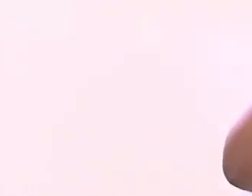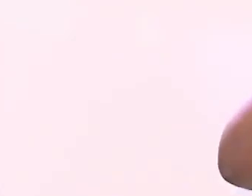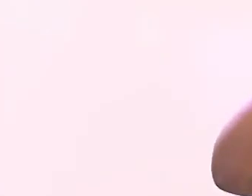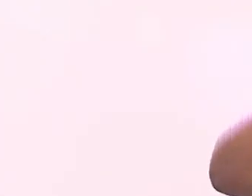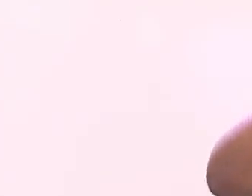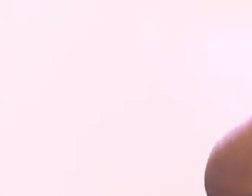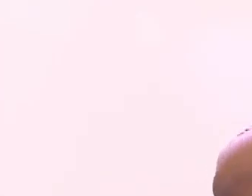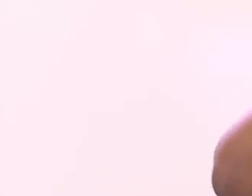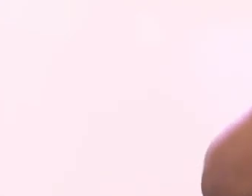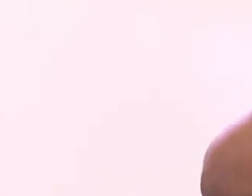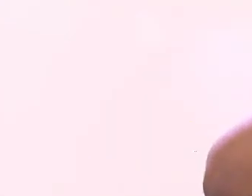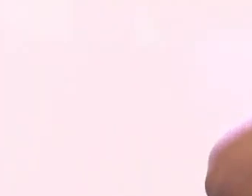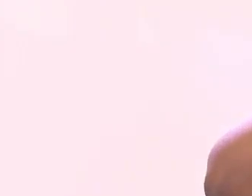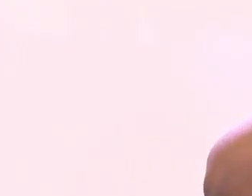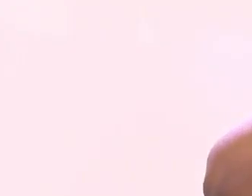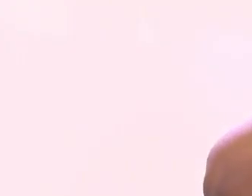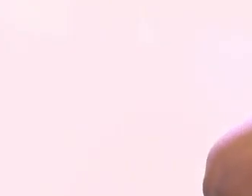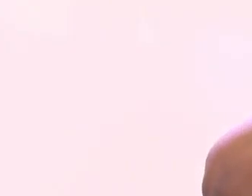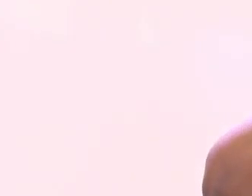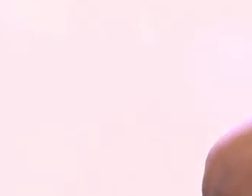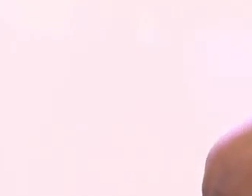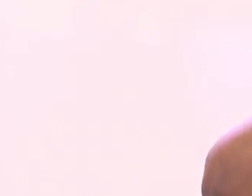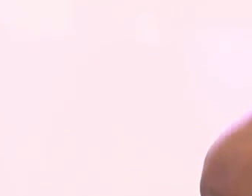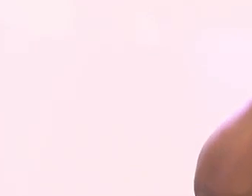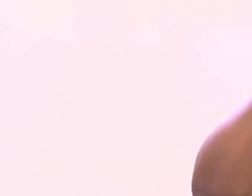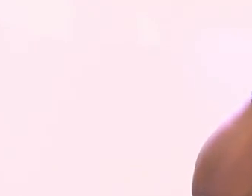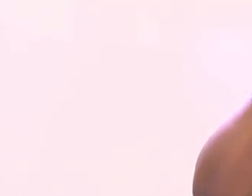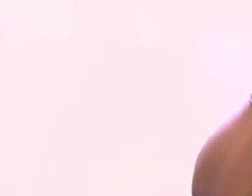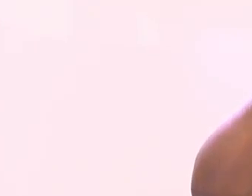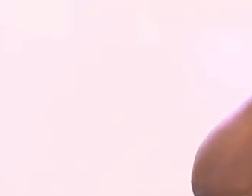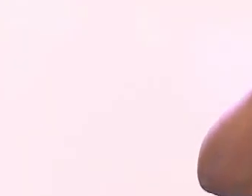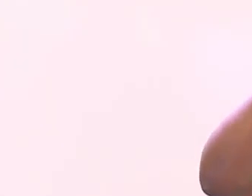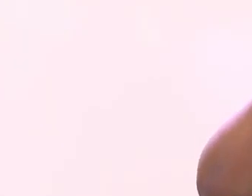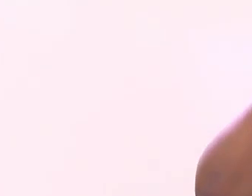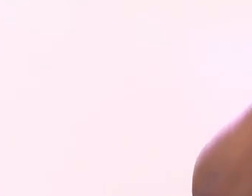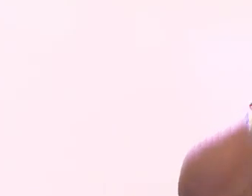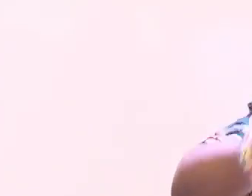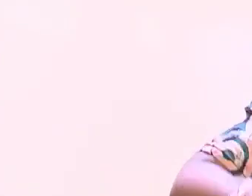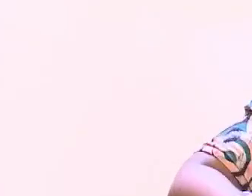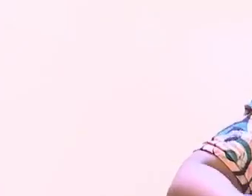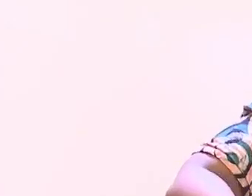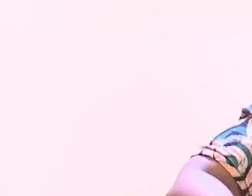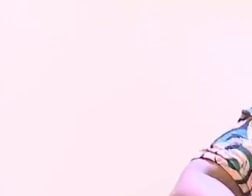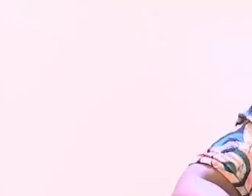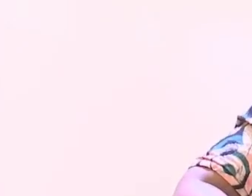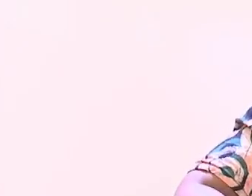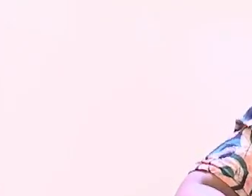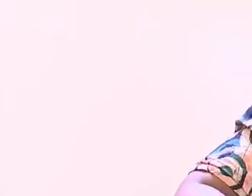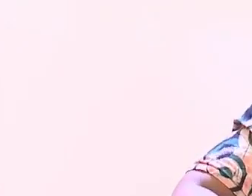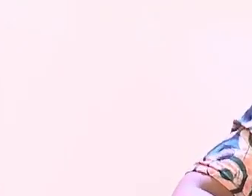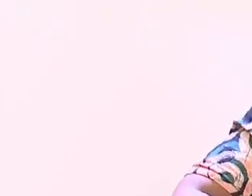I wanted them to project a video on Google. There was a video that was supposed to be projected on Google.